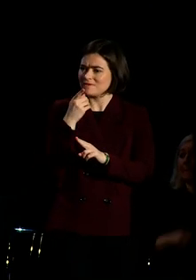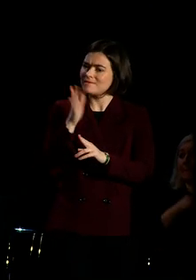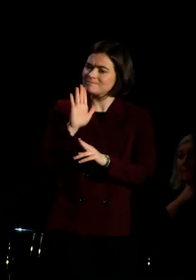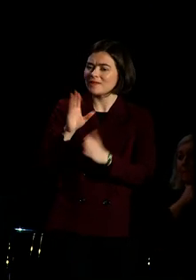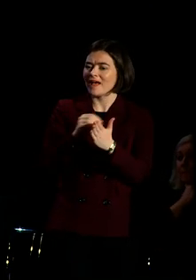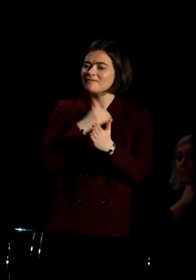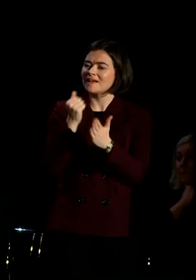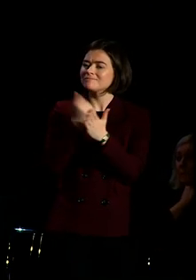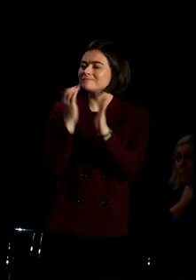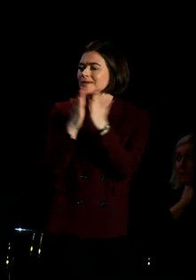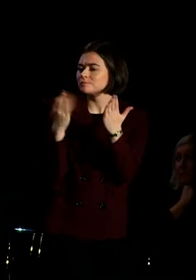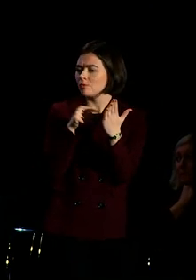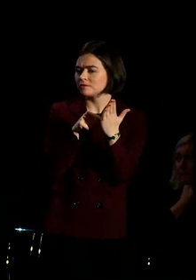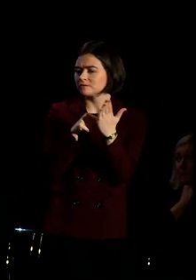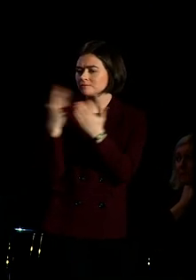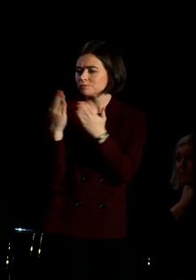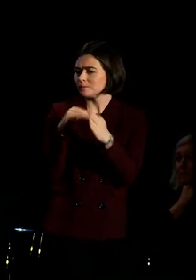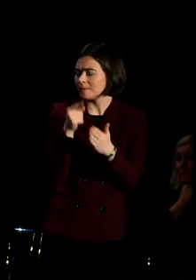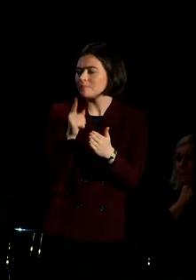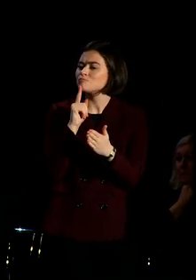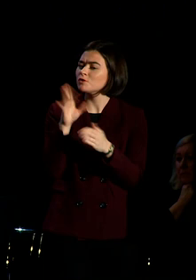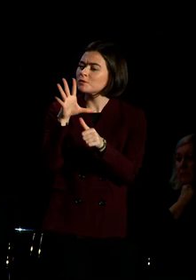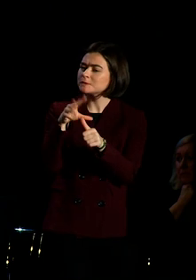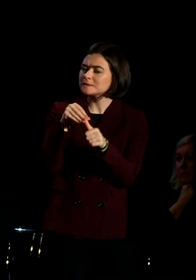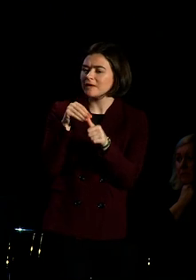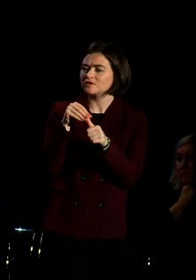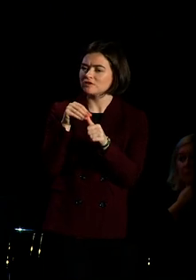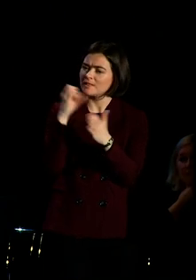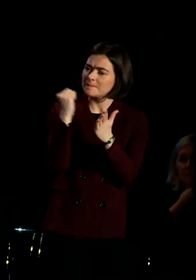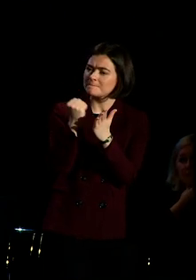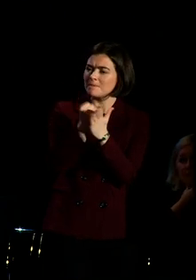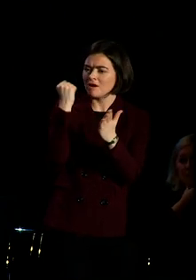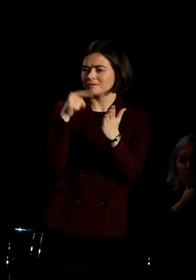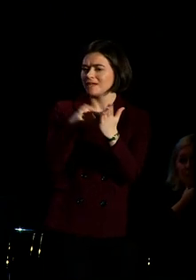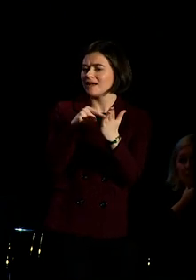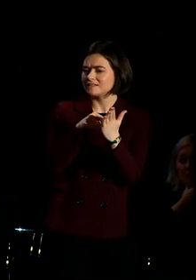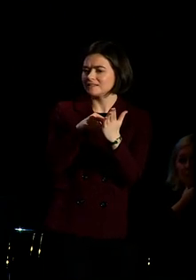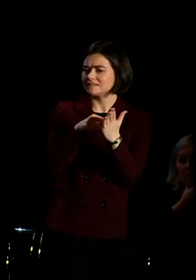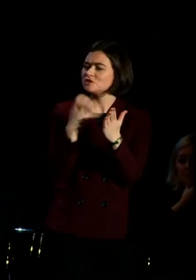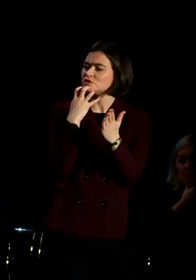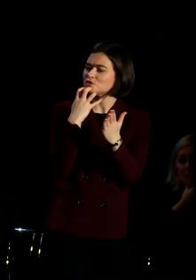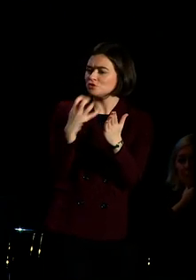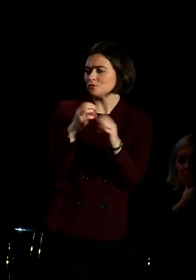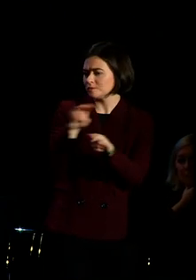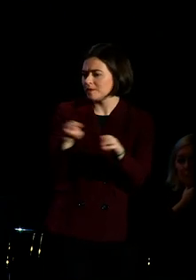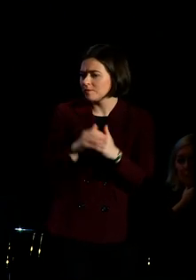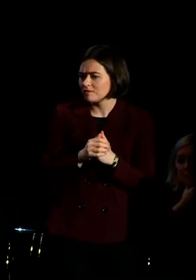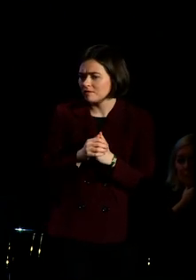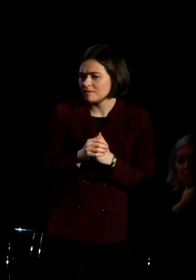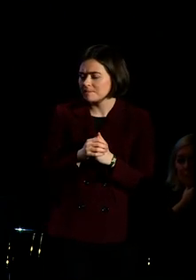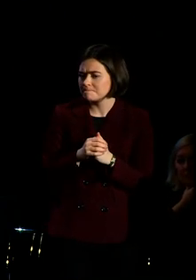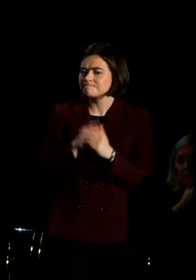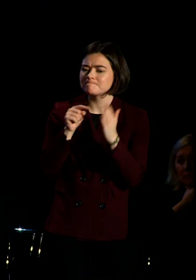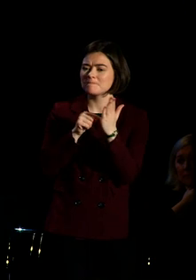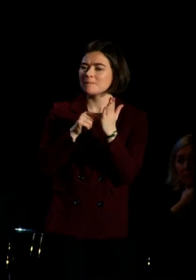to carry identity papers, but special identifying marks were added to those of Jewish people.